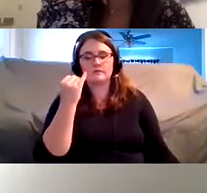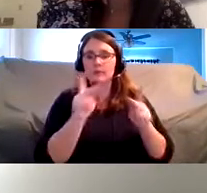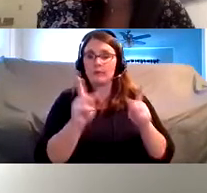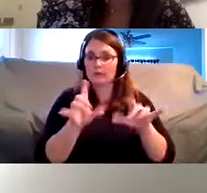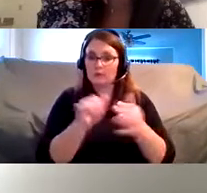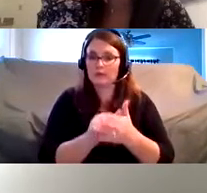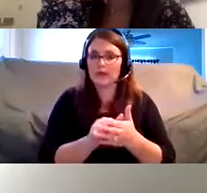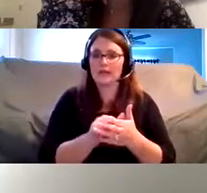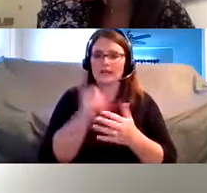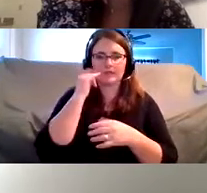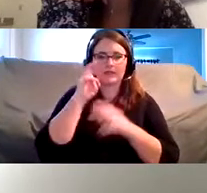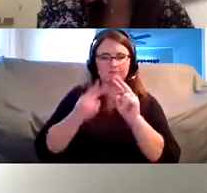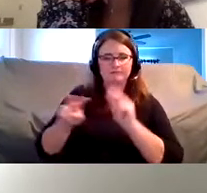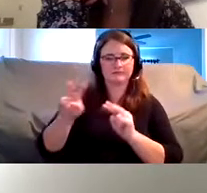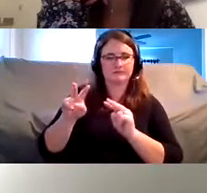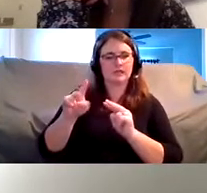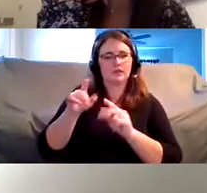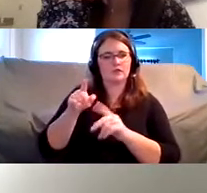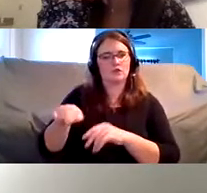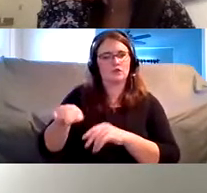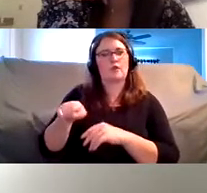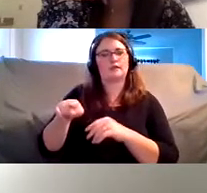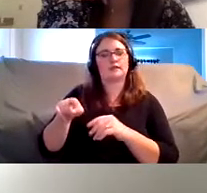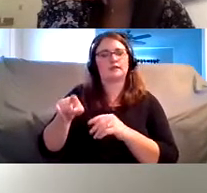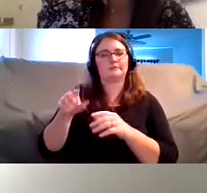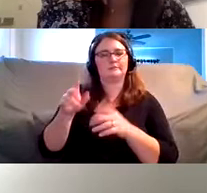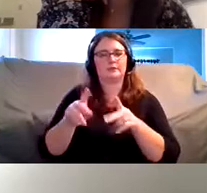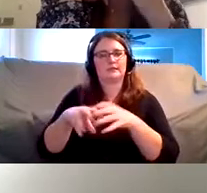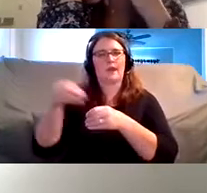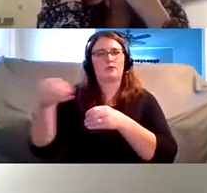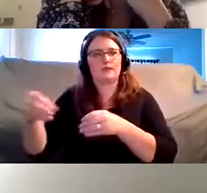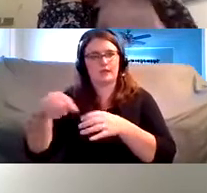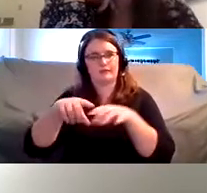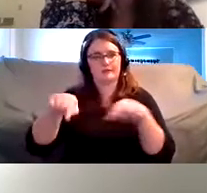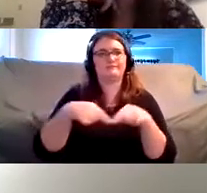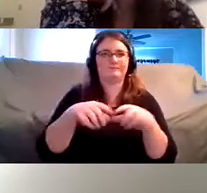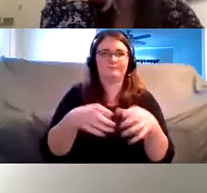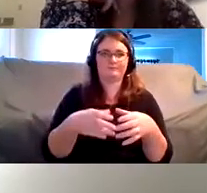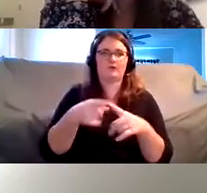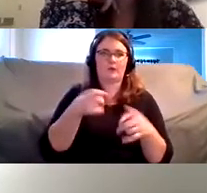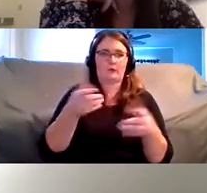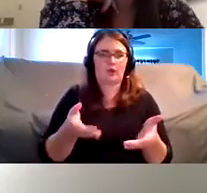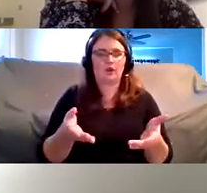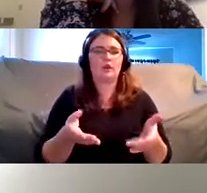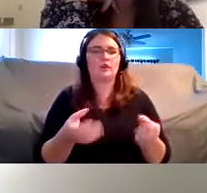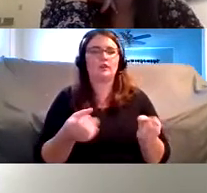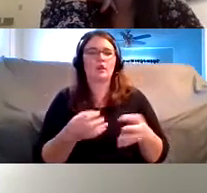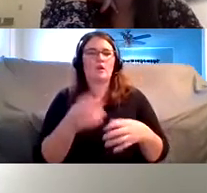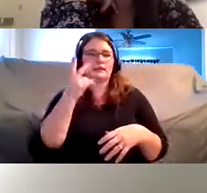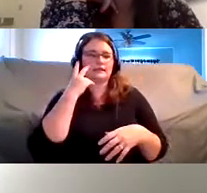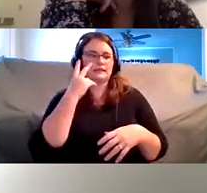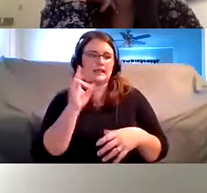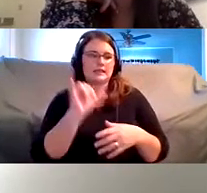out-group person. And so one of the things that the longer I stay in academia, the more I'm seeing a little bit more of that underbelly